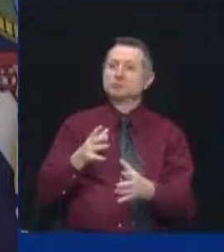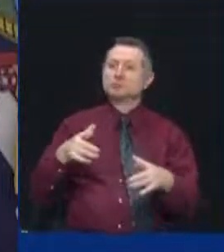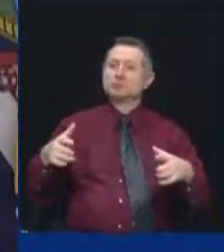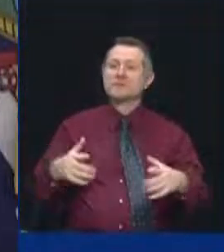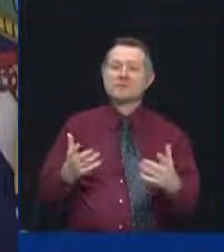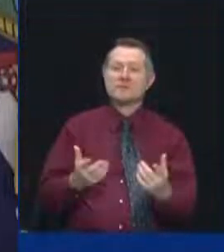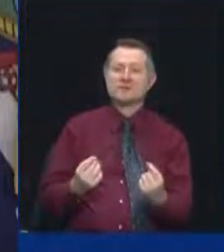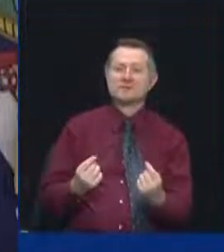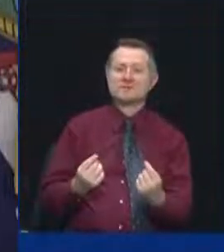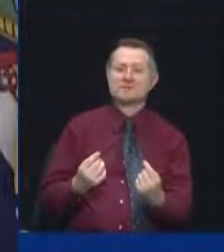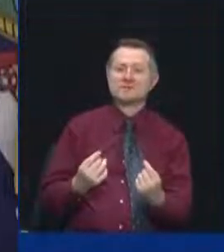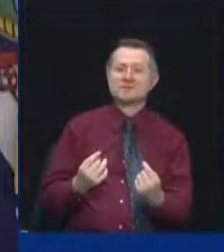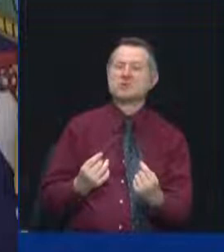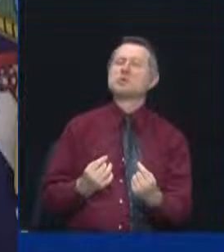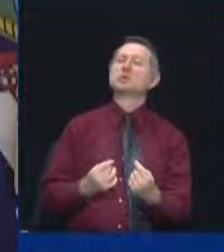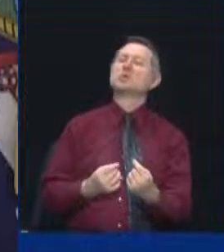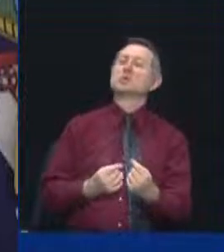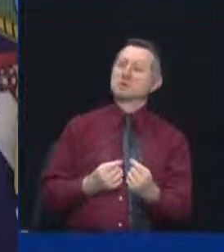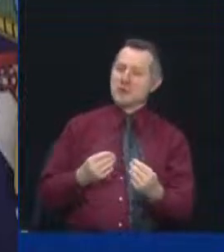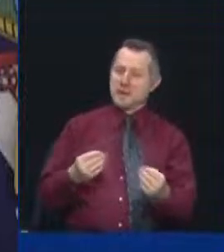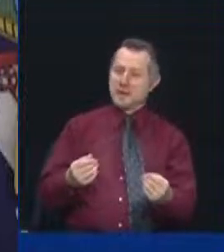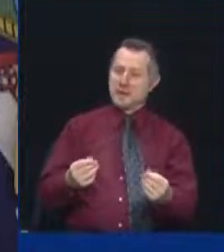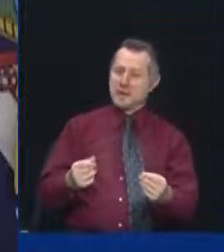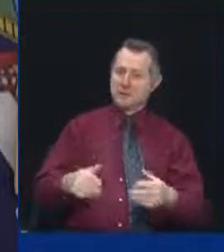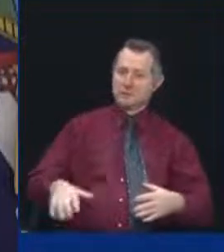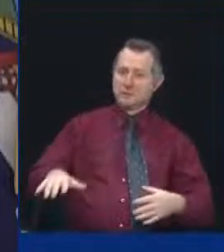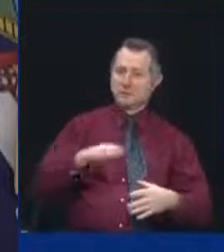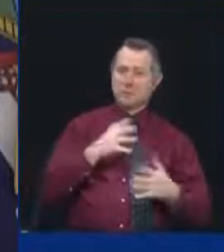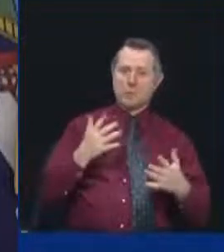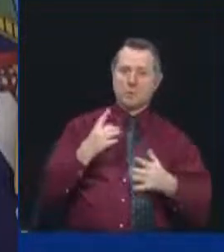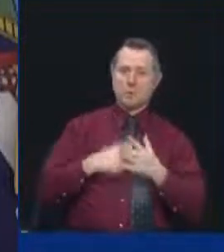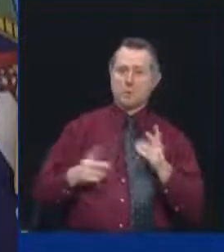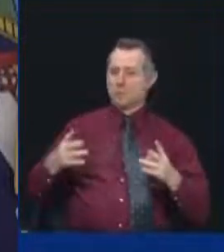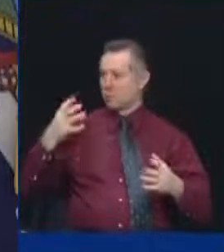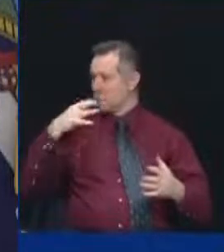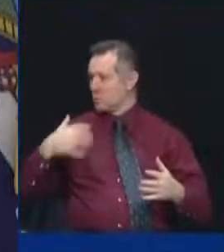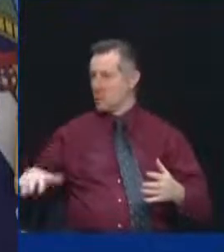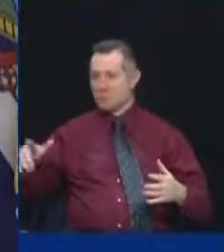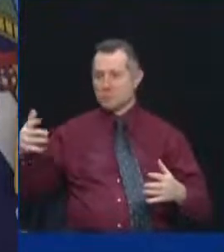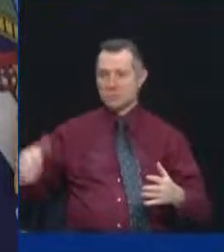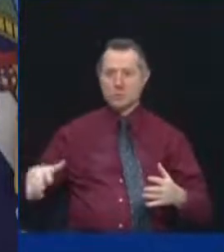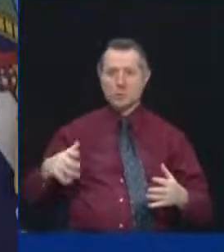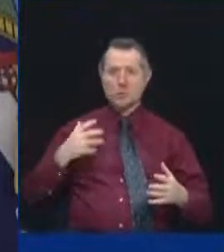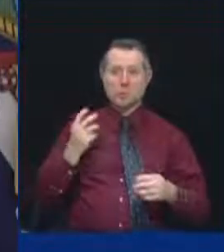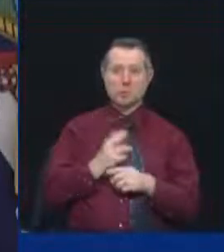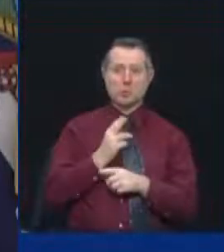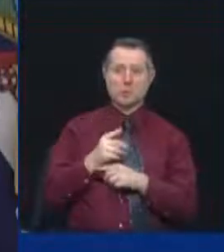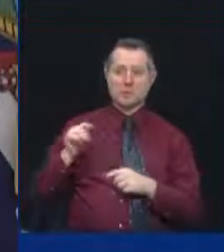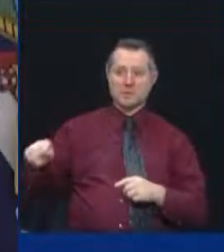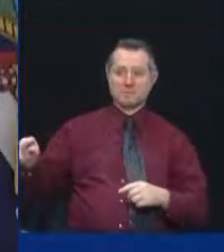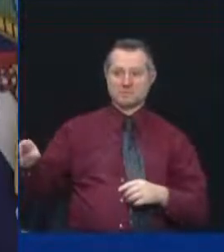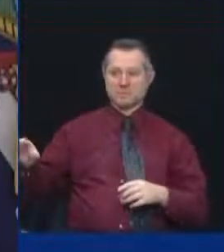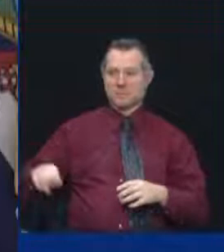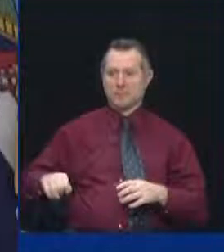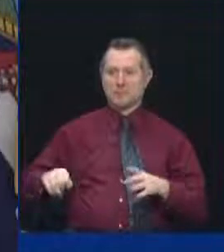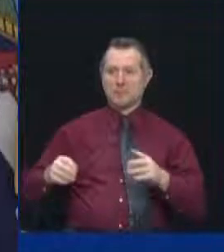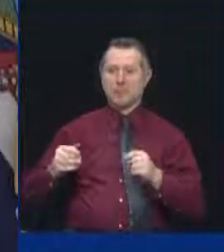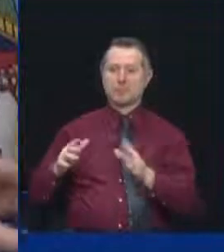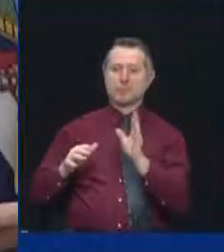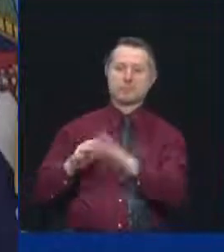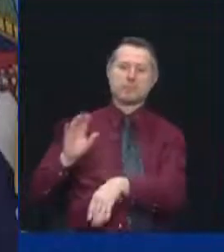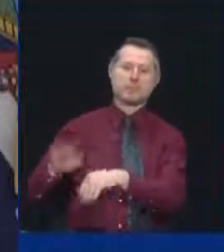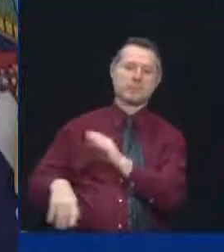wanted. We took what we wanted, and the unusable land, the less valuable land,